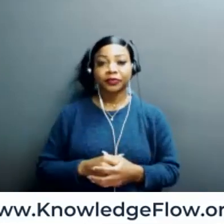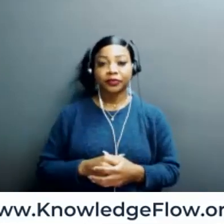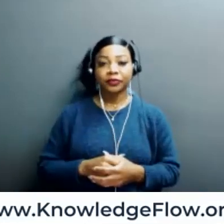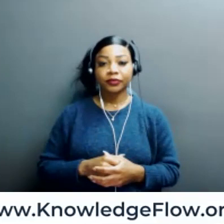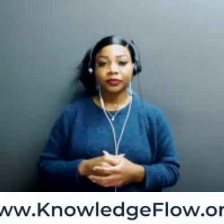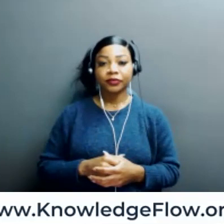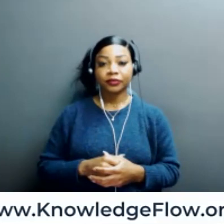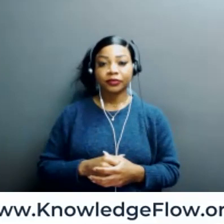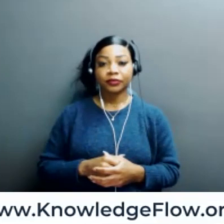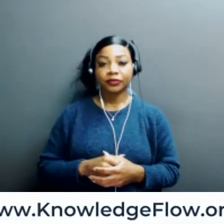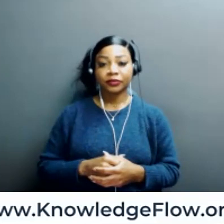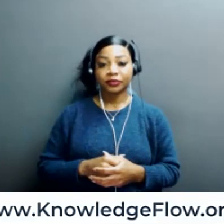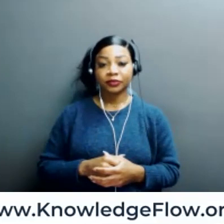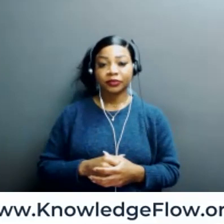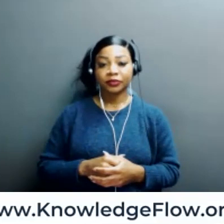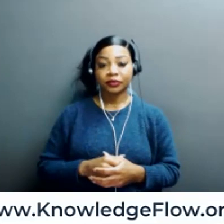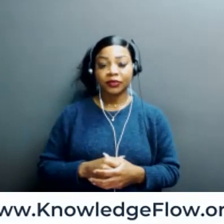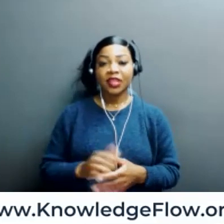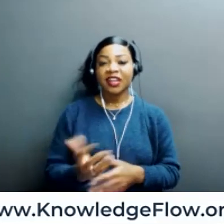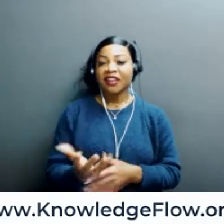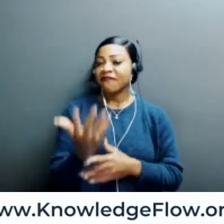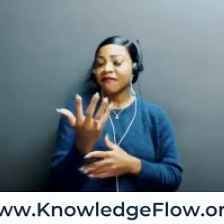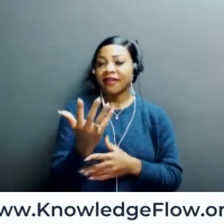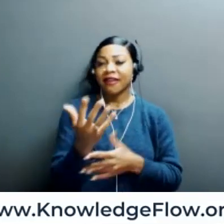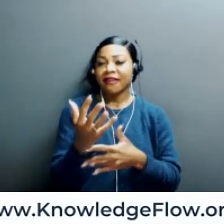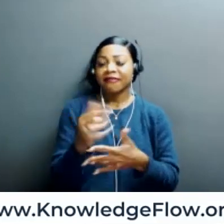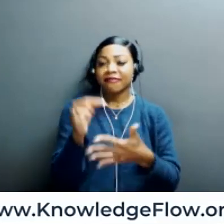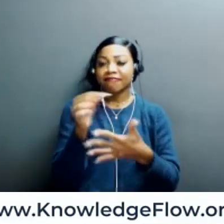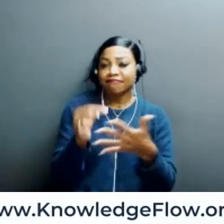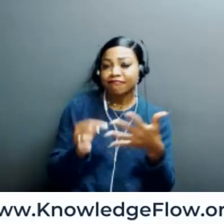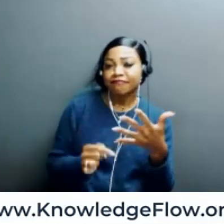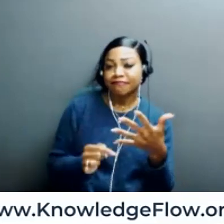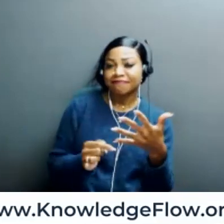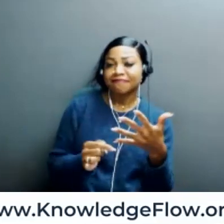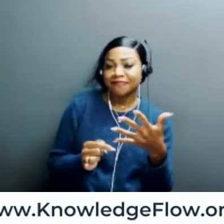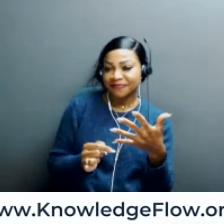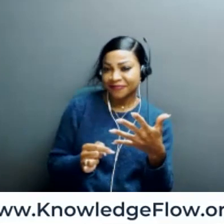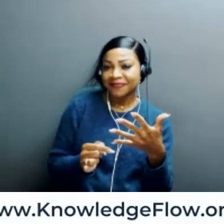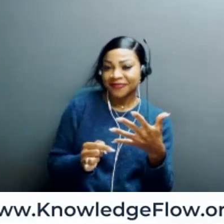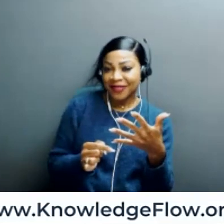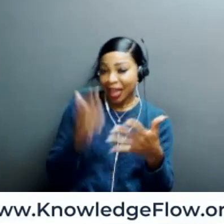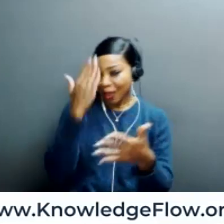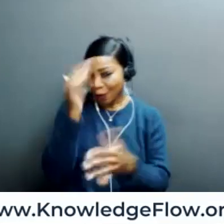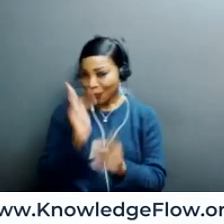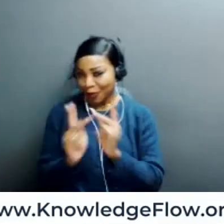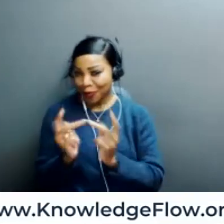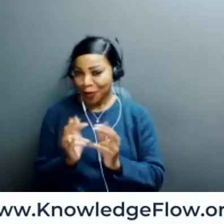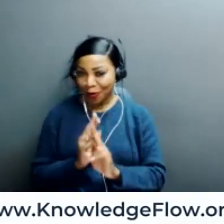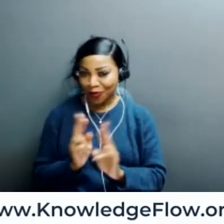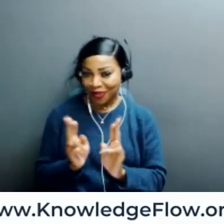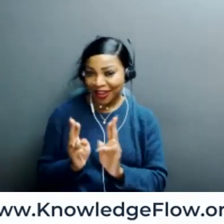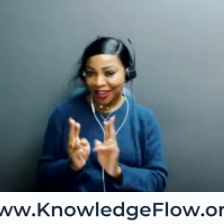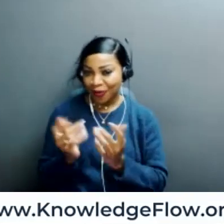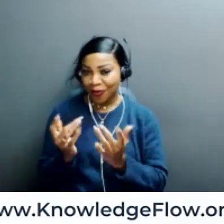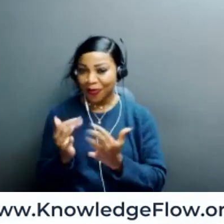um asking each of you okay top five tips because I know a lot of people are here kind of waiting with their pen and paper um or maybe